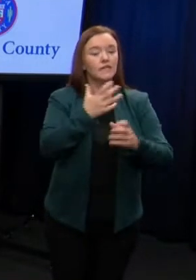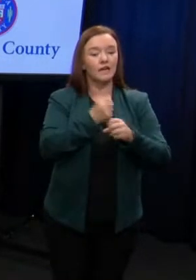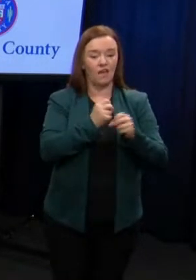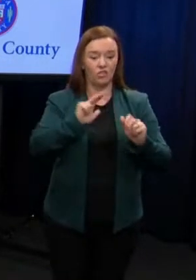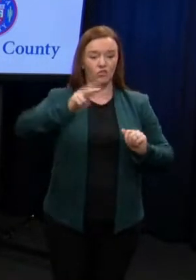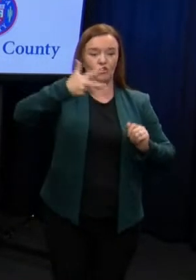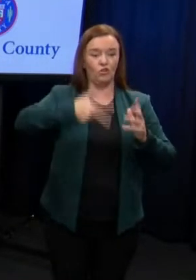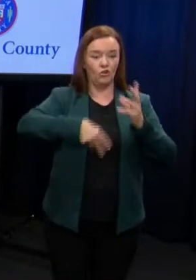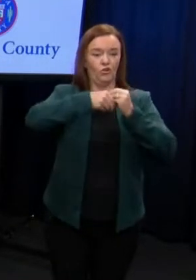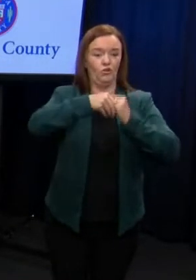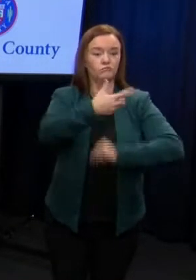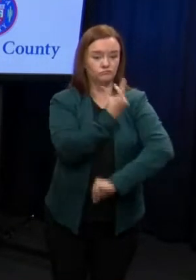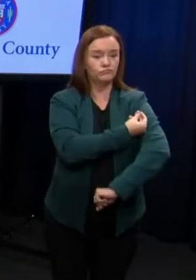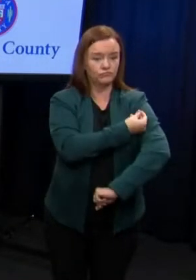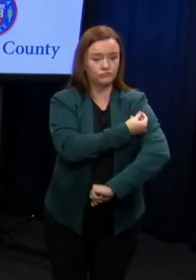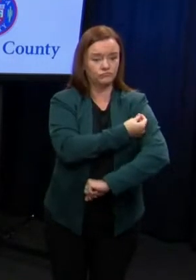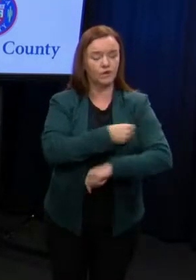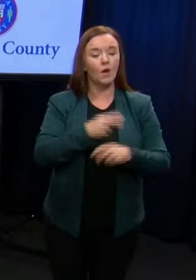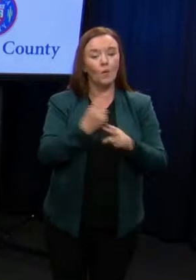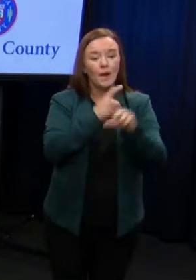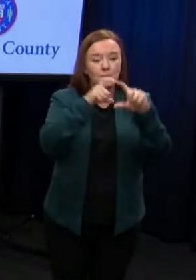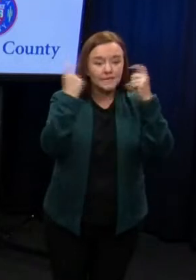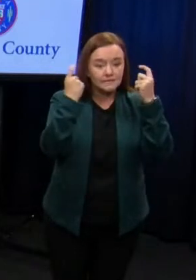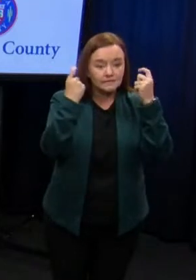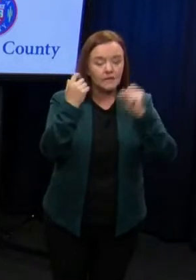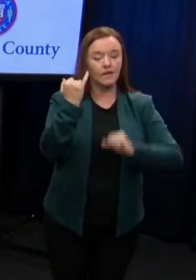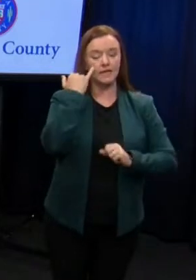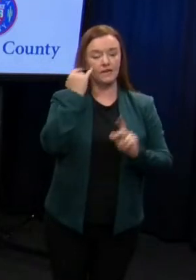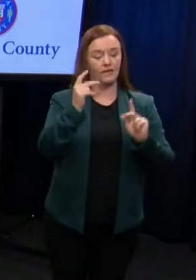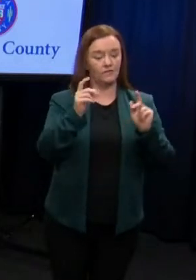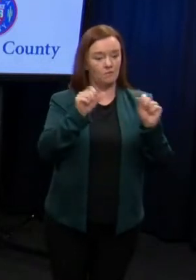mask. Physical distance whenever possible.